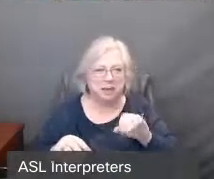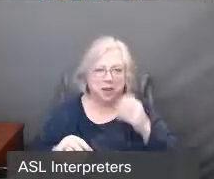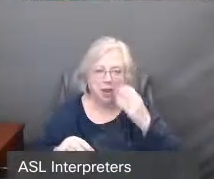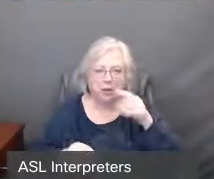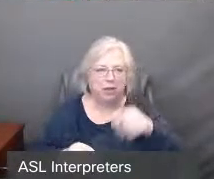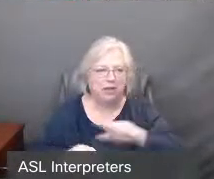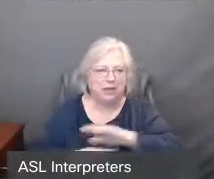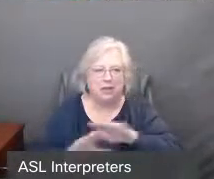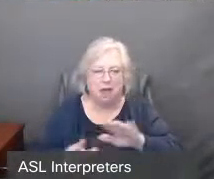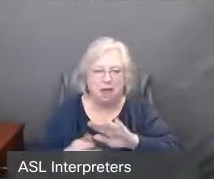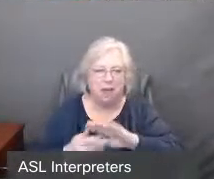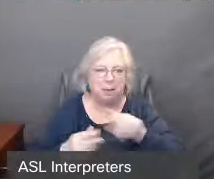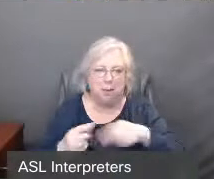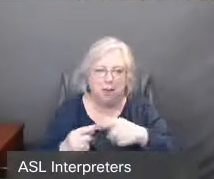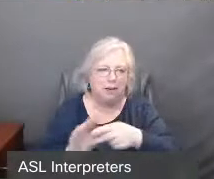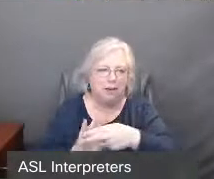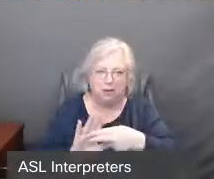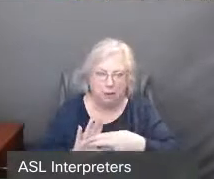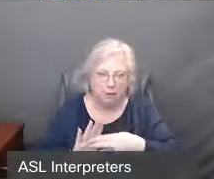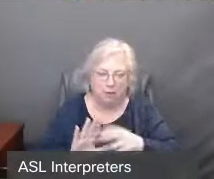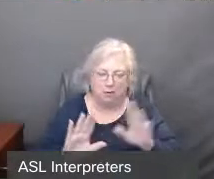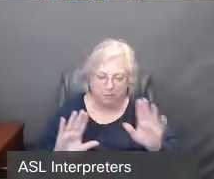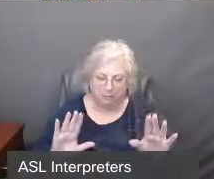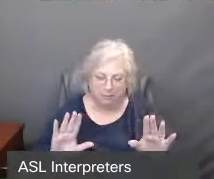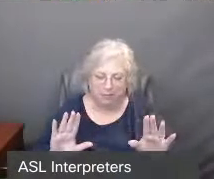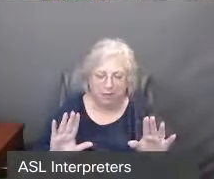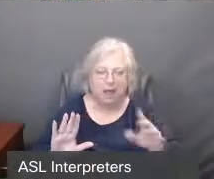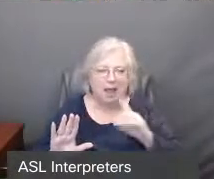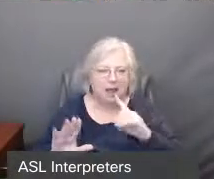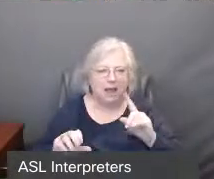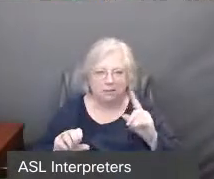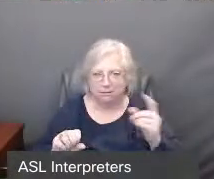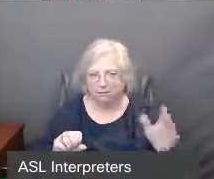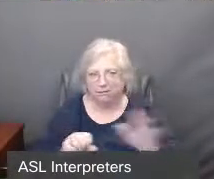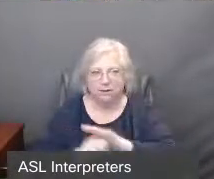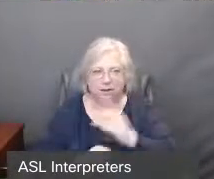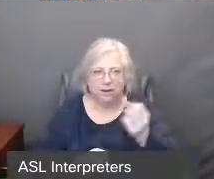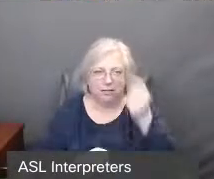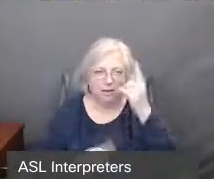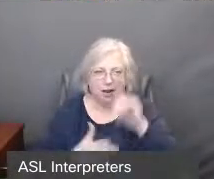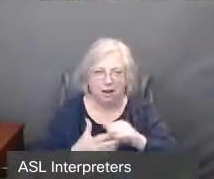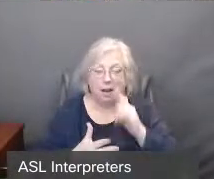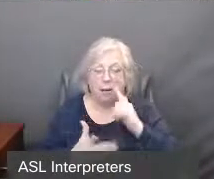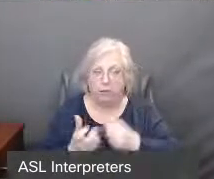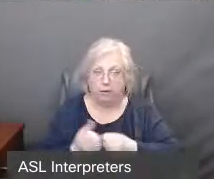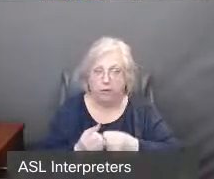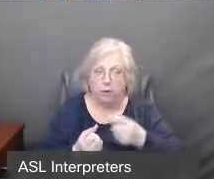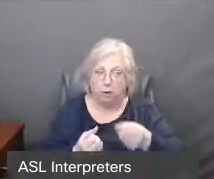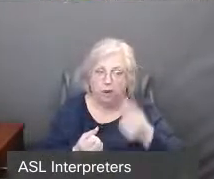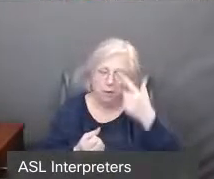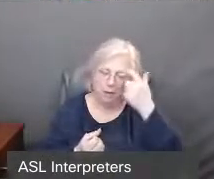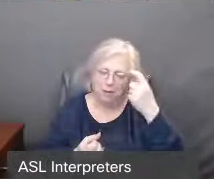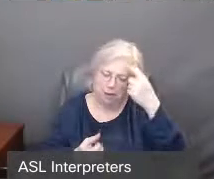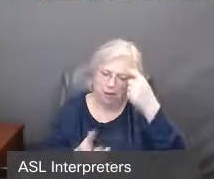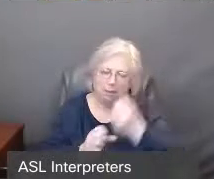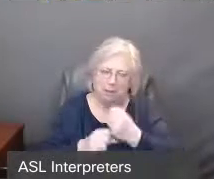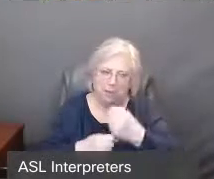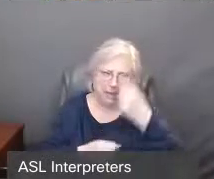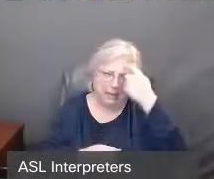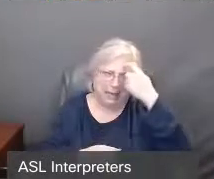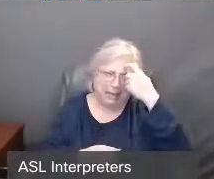zoning. So I totally get that. I'm going to support this because I think it makes sense to take